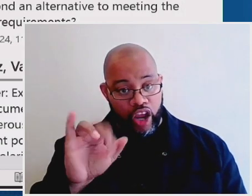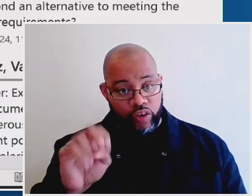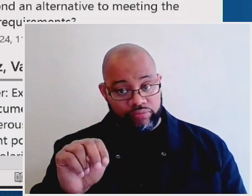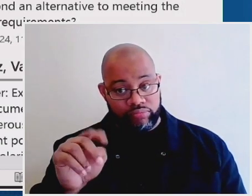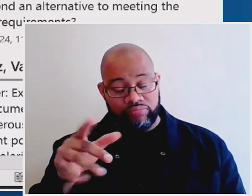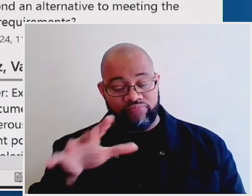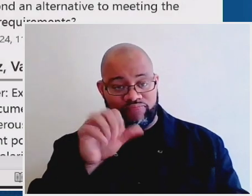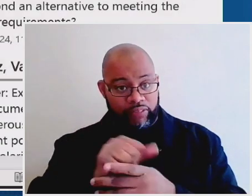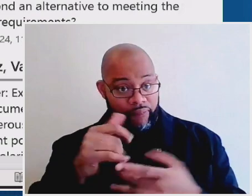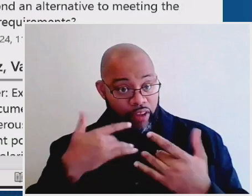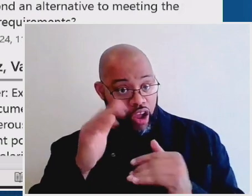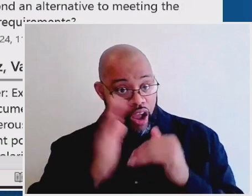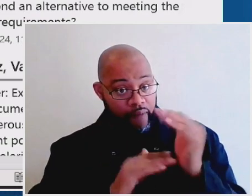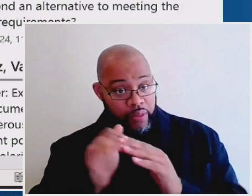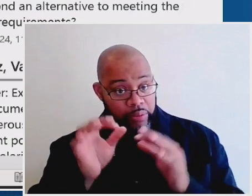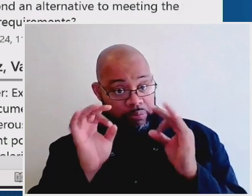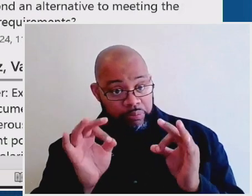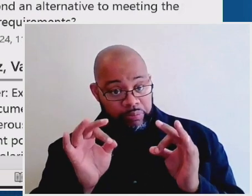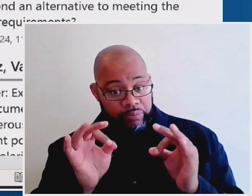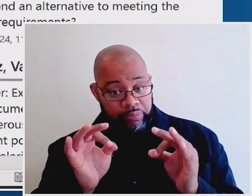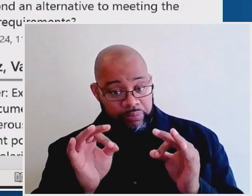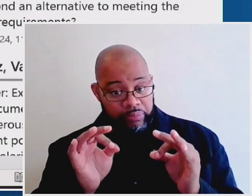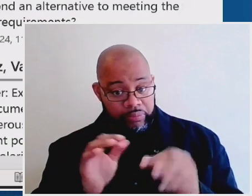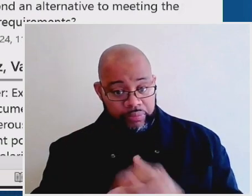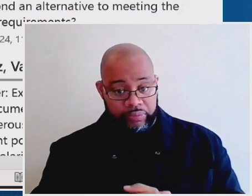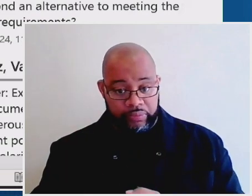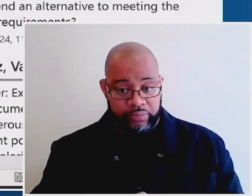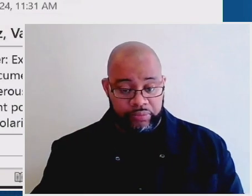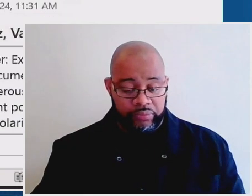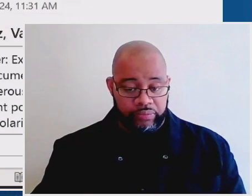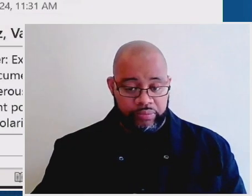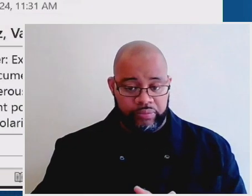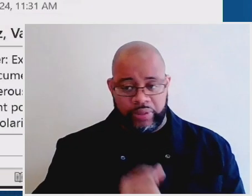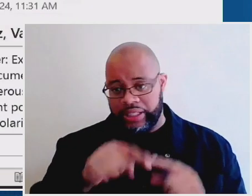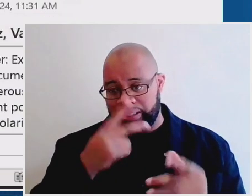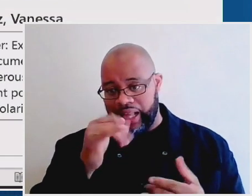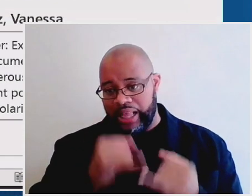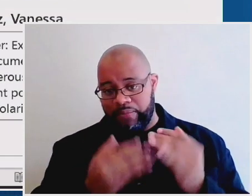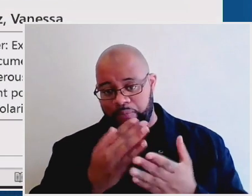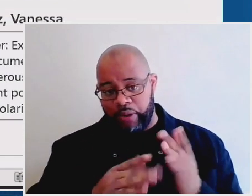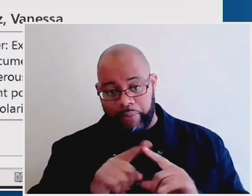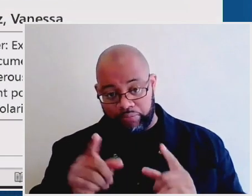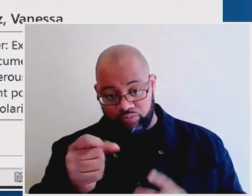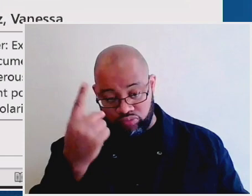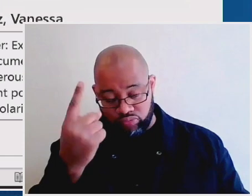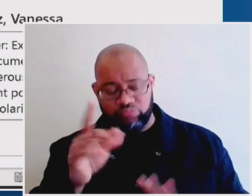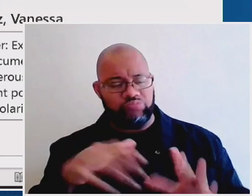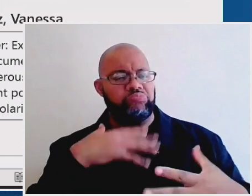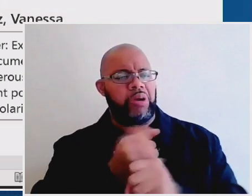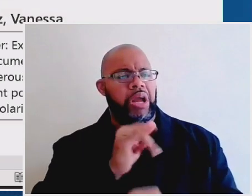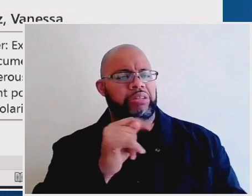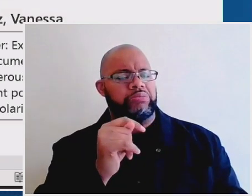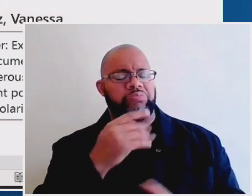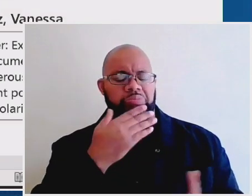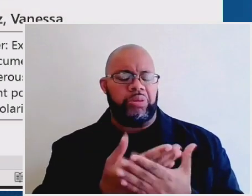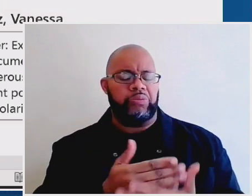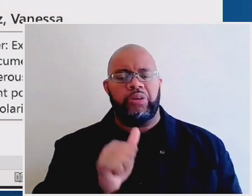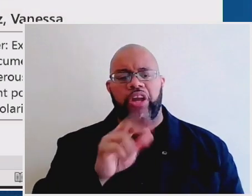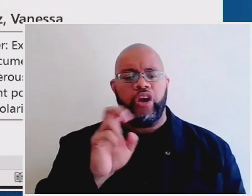you feel comfortable with that? So we're missing we can't quite see the last part of that, but as long as she understands. Yeah, I got it. Thank you. Right. Thank